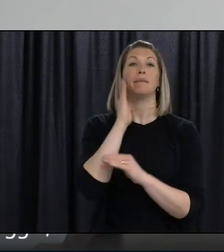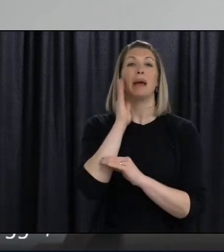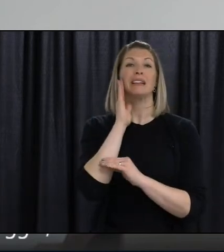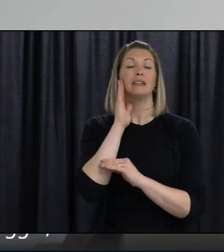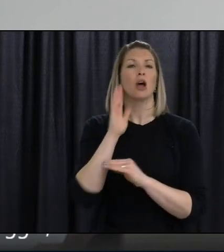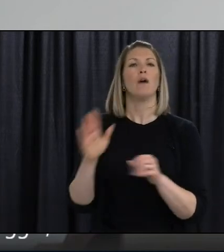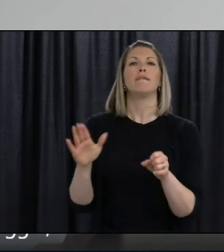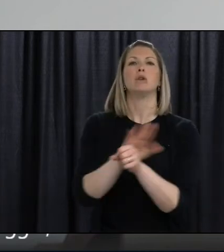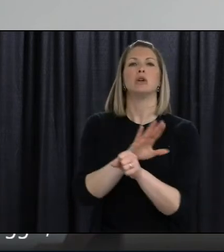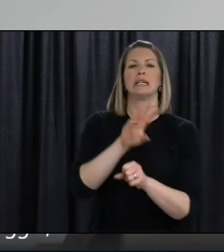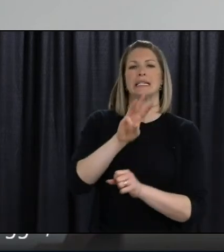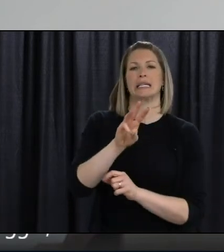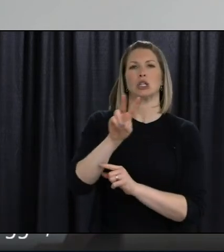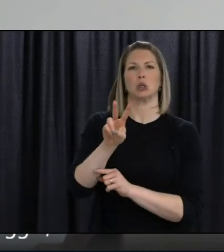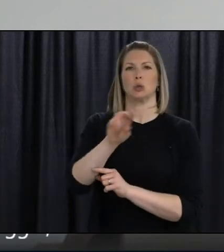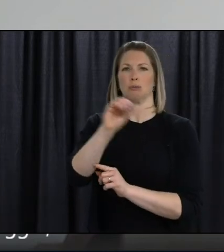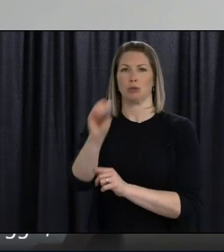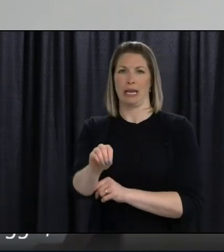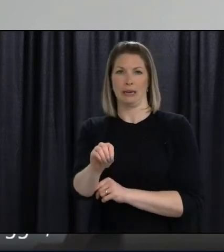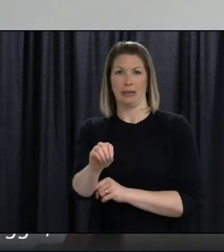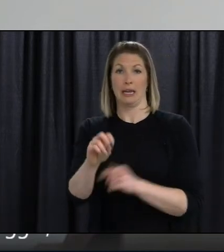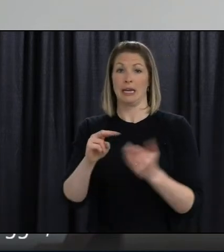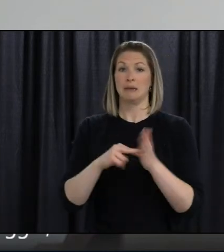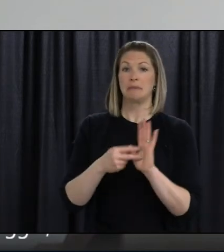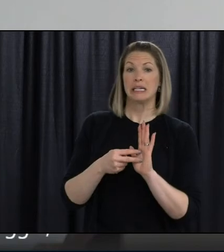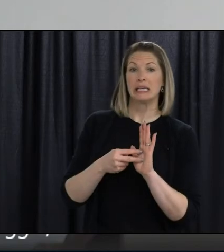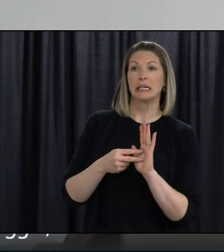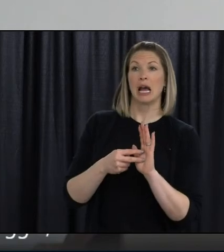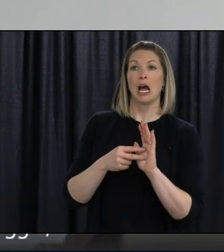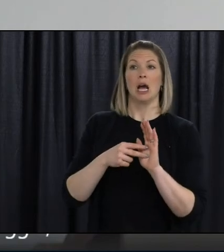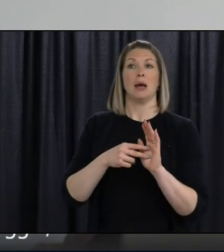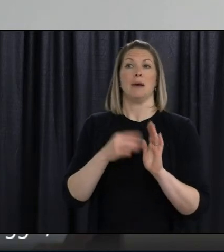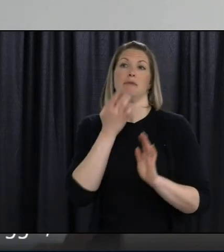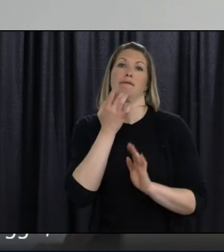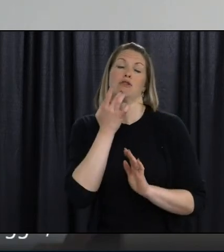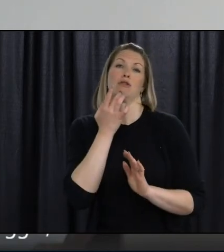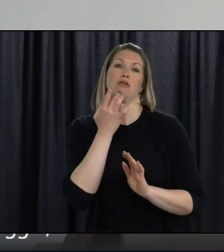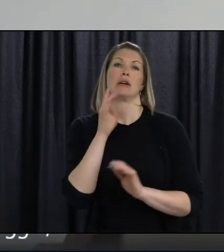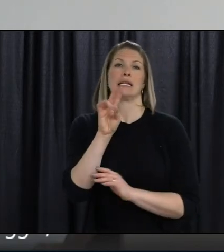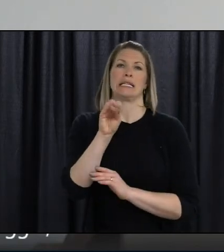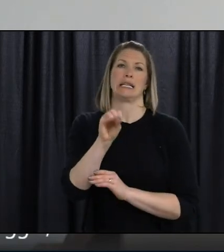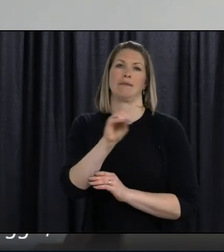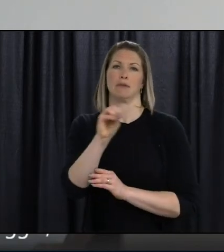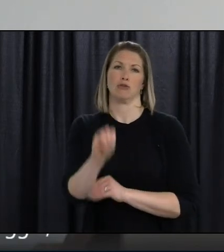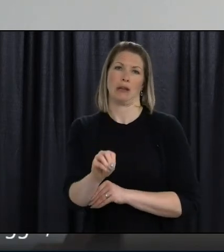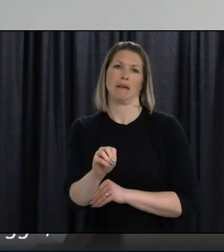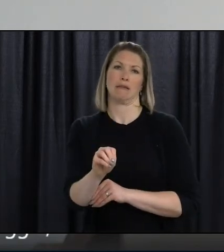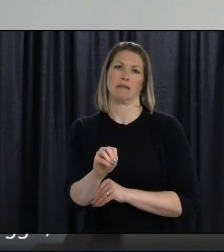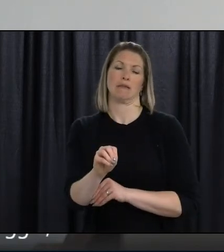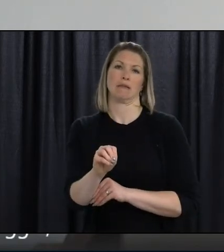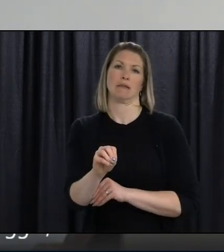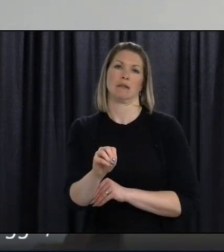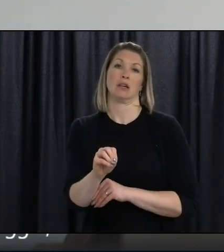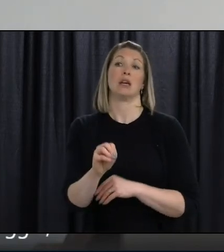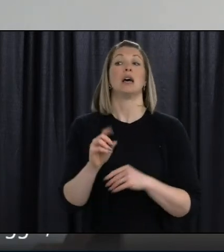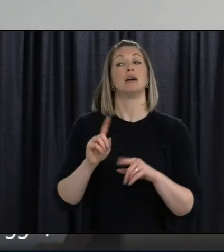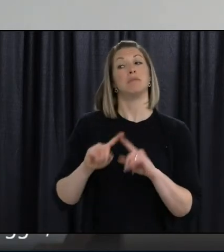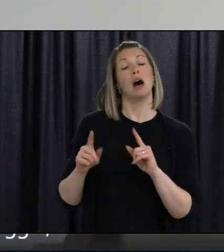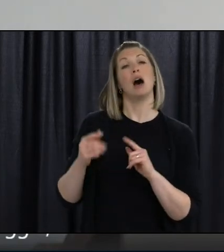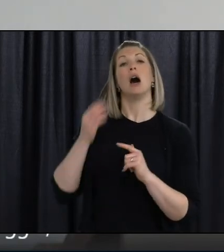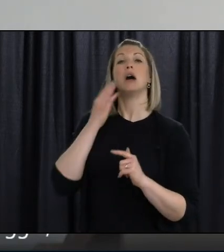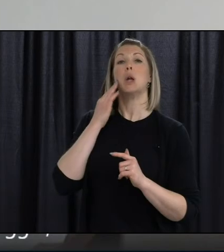We have a margin there we could use. The challenge in doing that is we are going through PPE